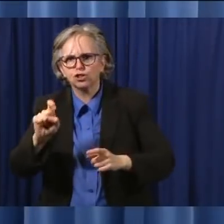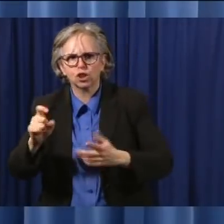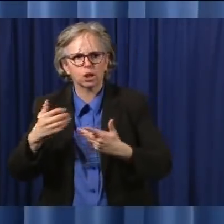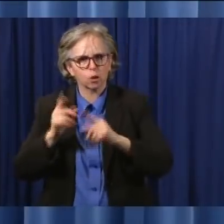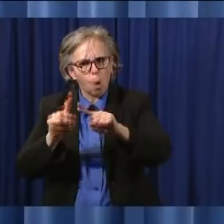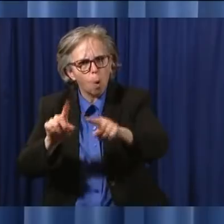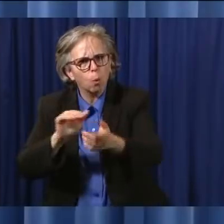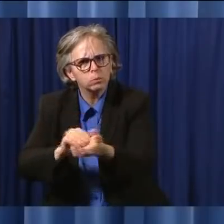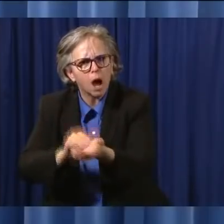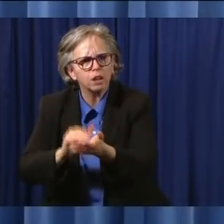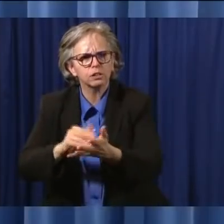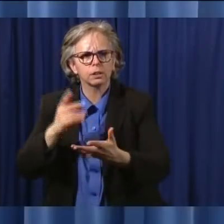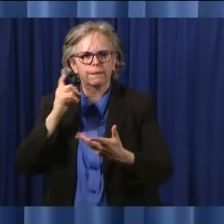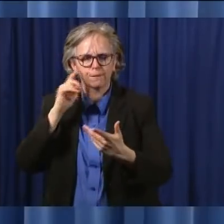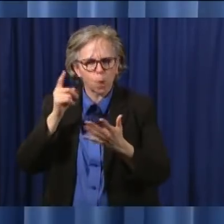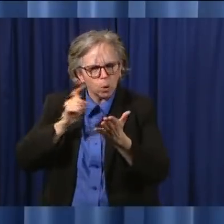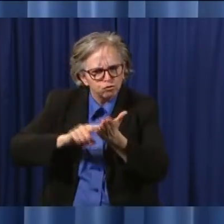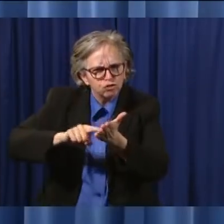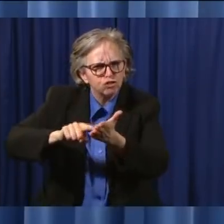start.